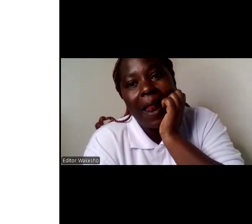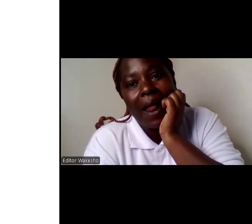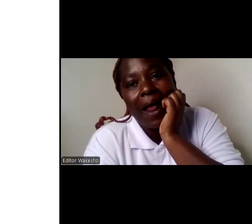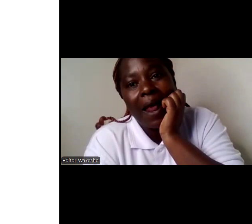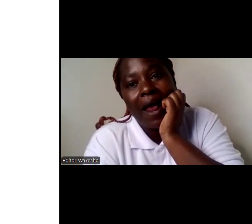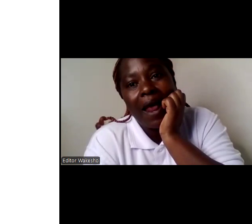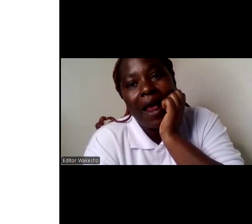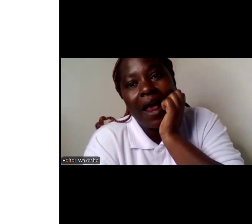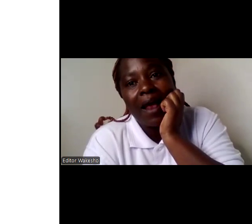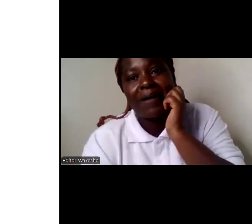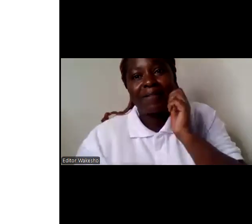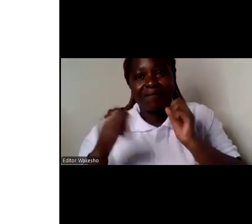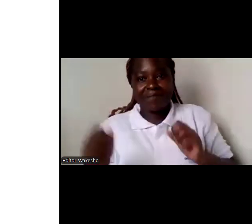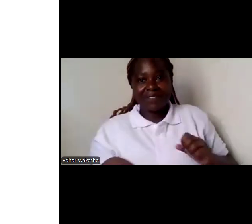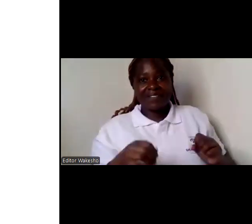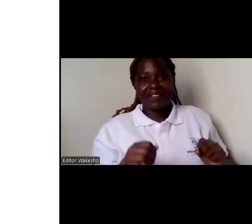Yeah, so that's a good question.